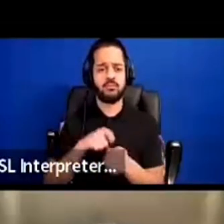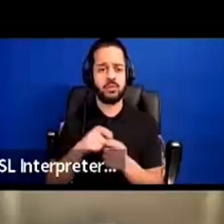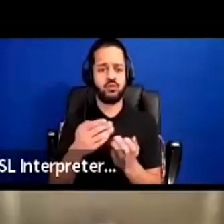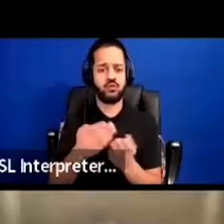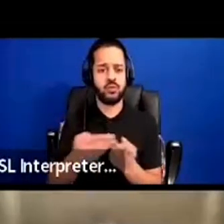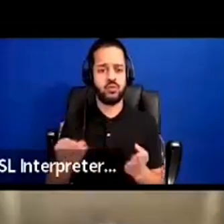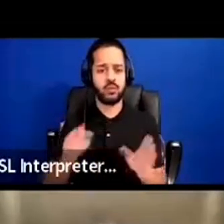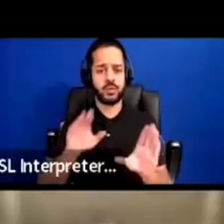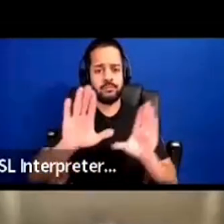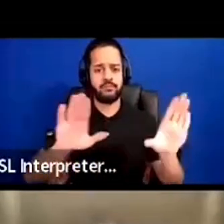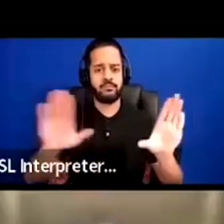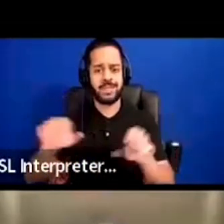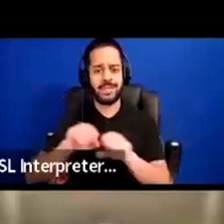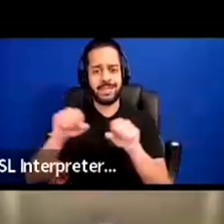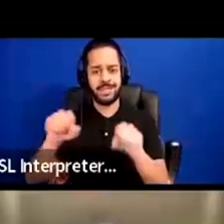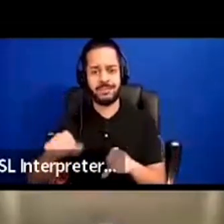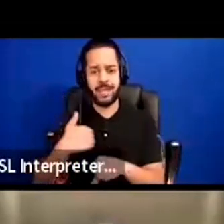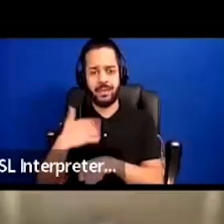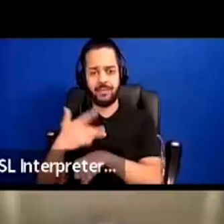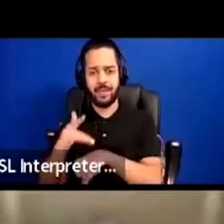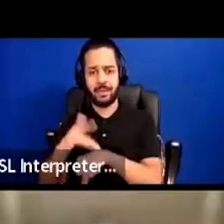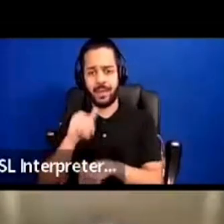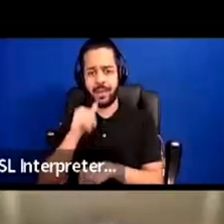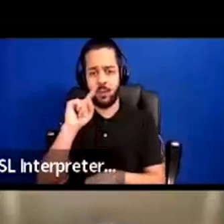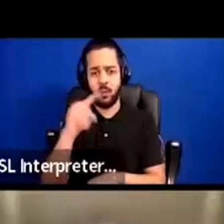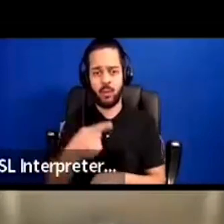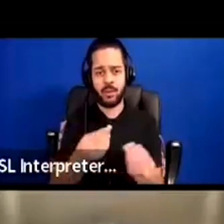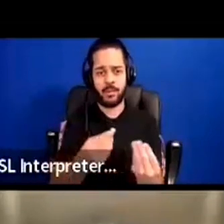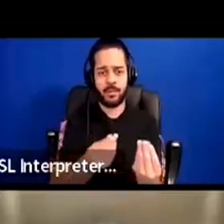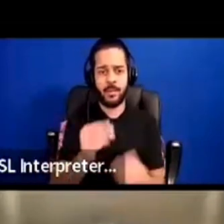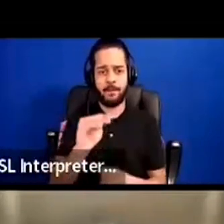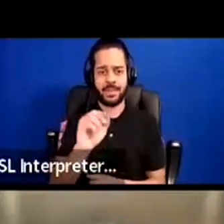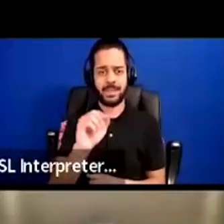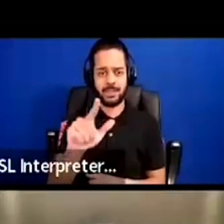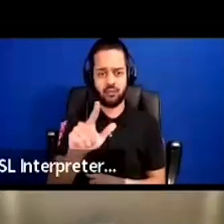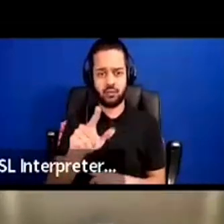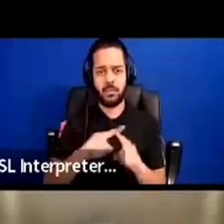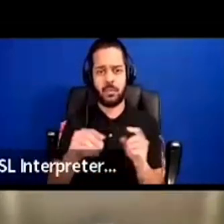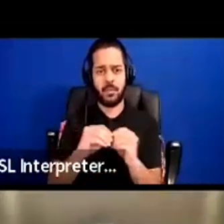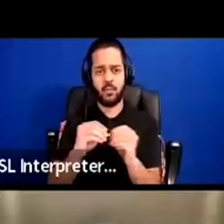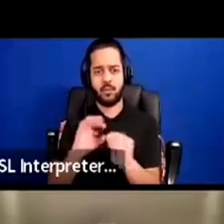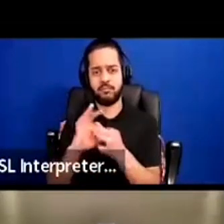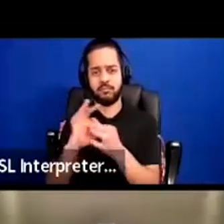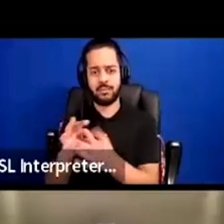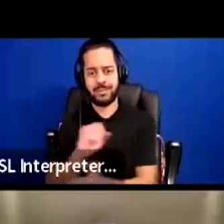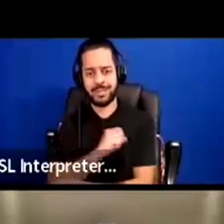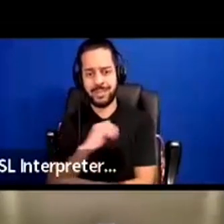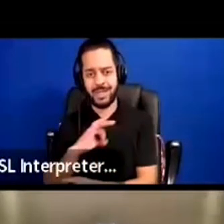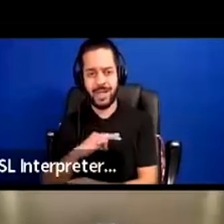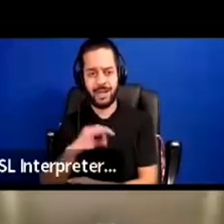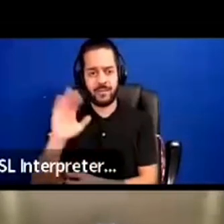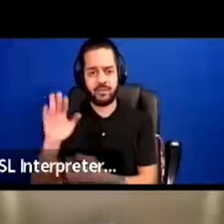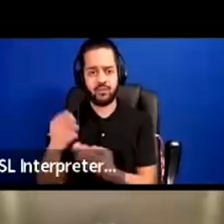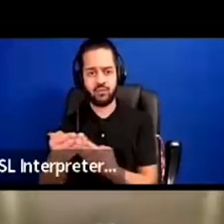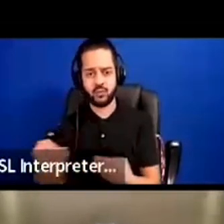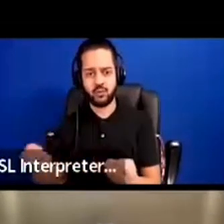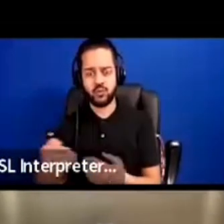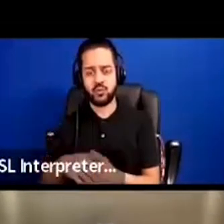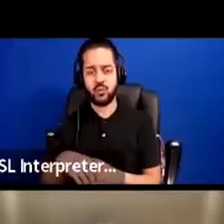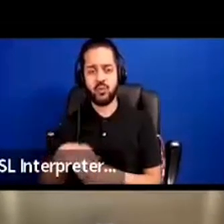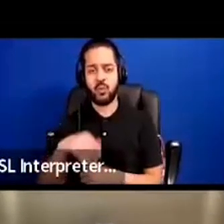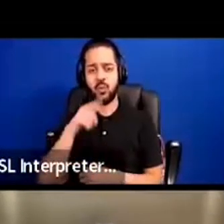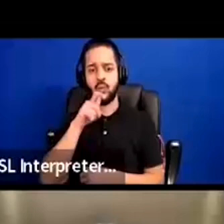have, not only just material resources, but also in terms of personnel resources and who